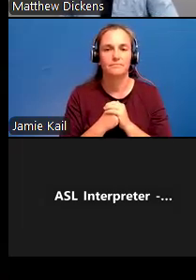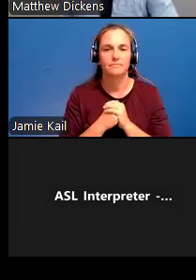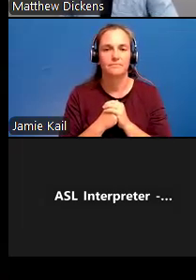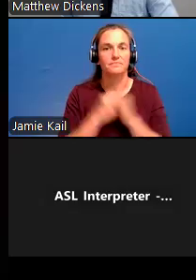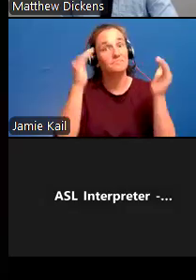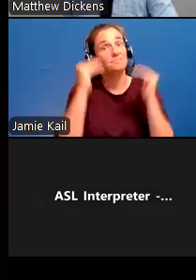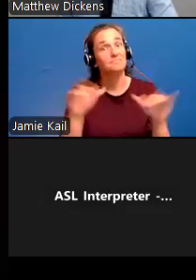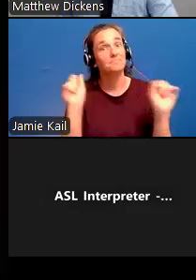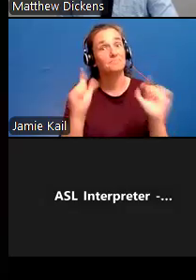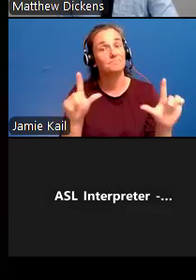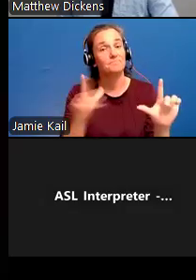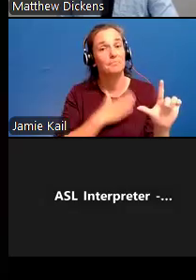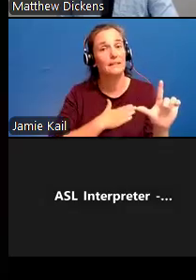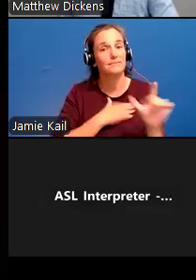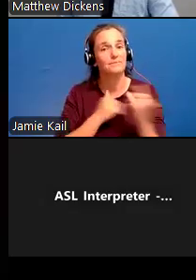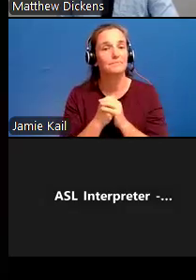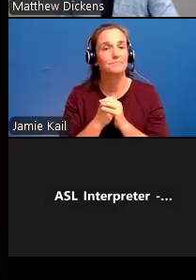Next slide, please.